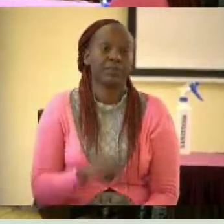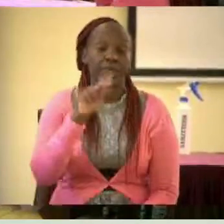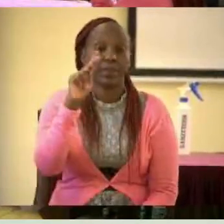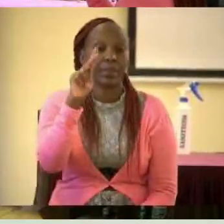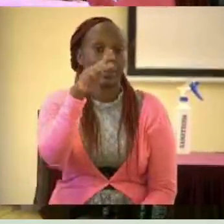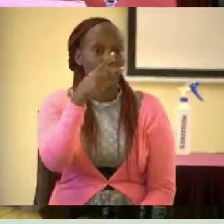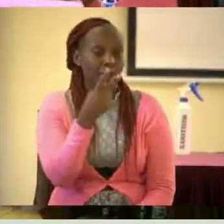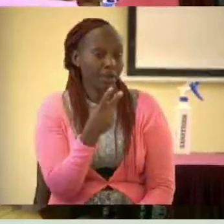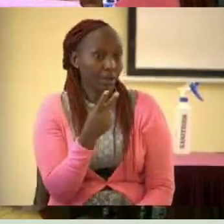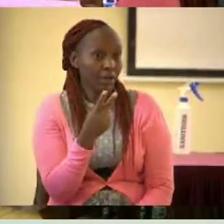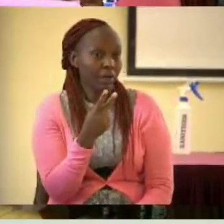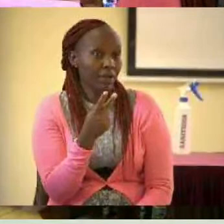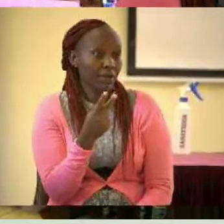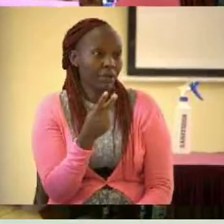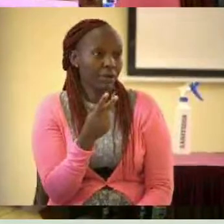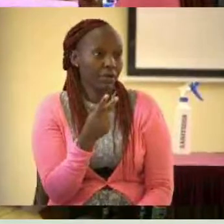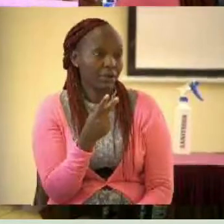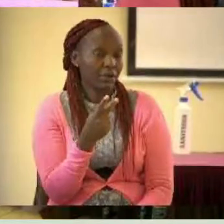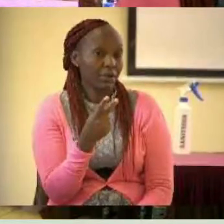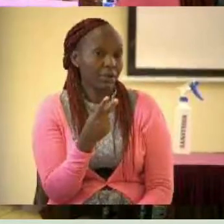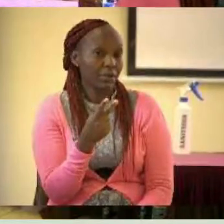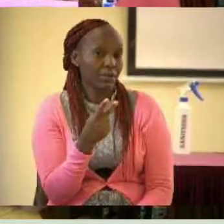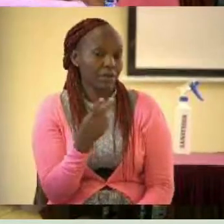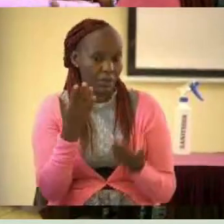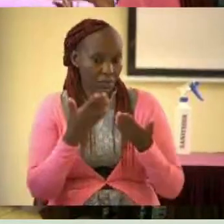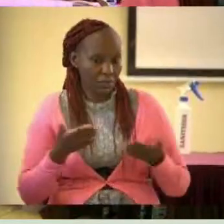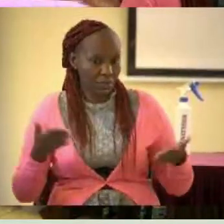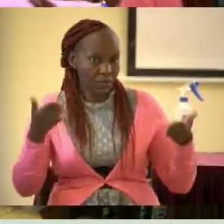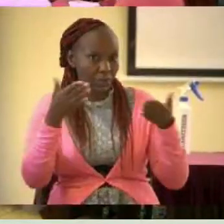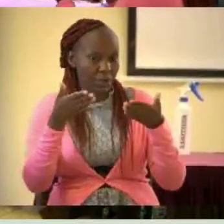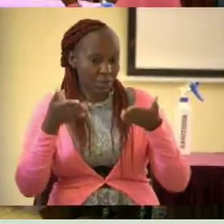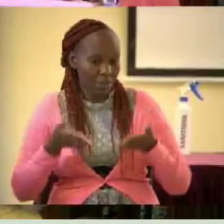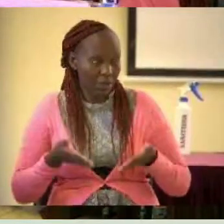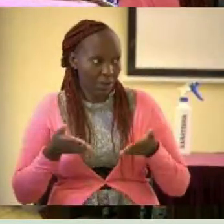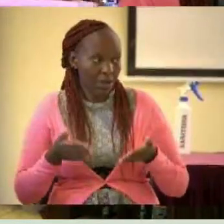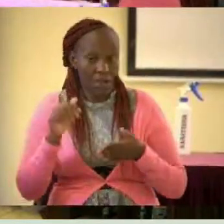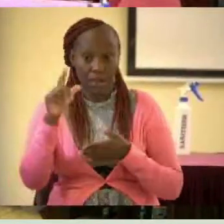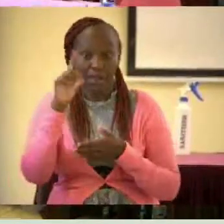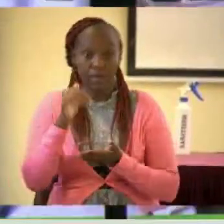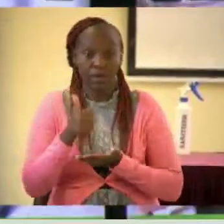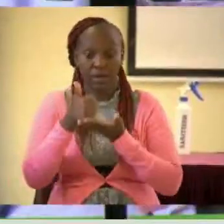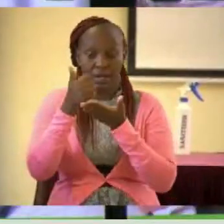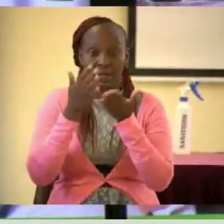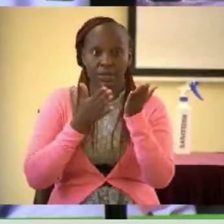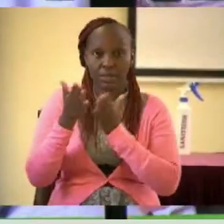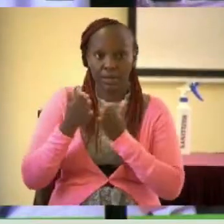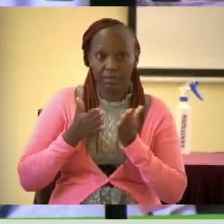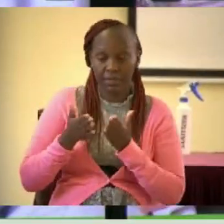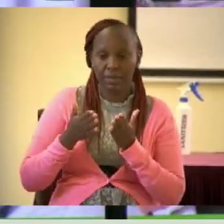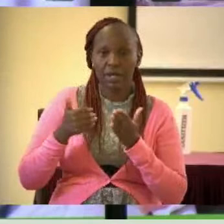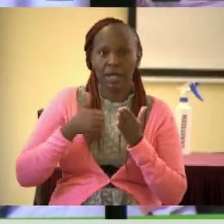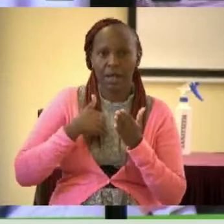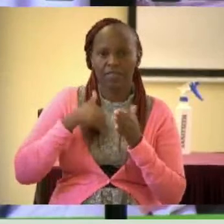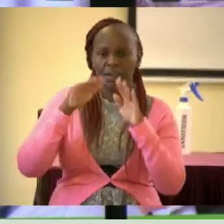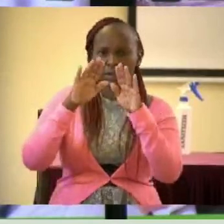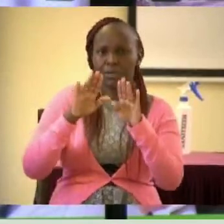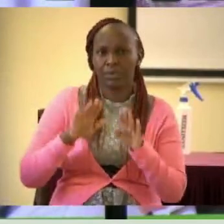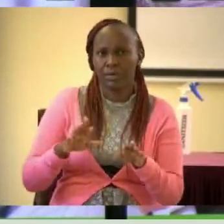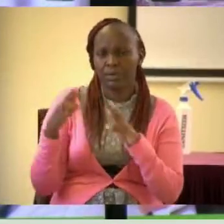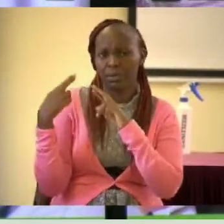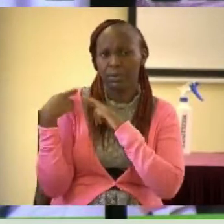Kenya, as we are now, legal aid services play a very important